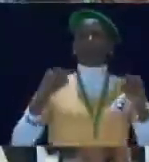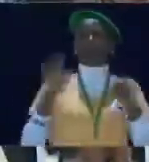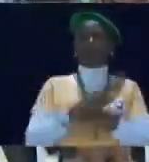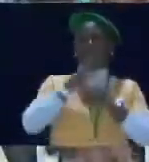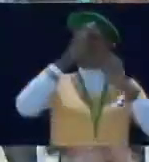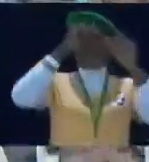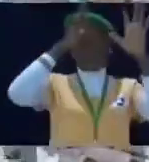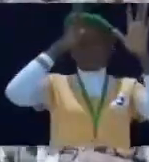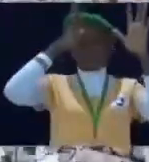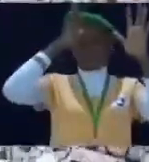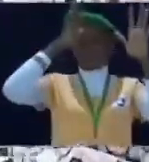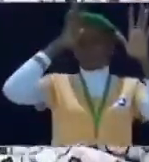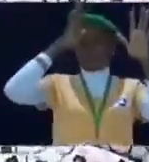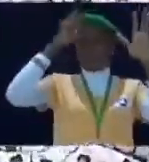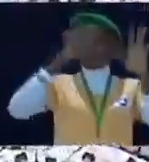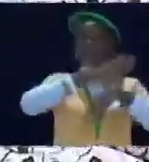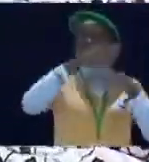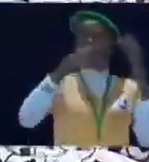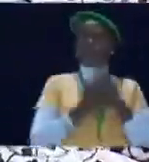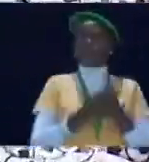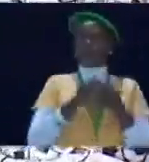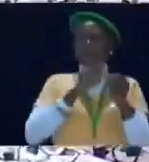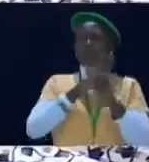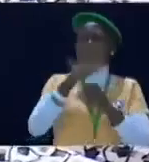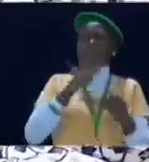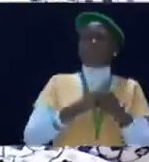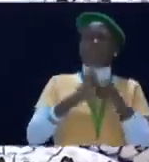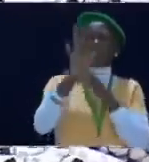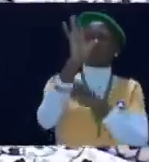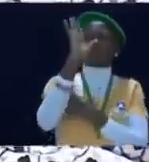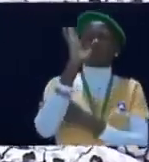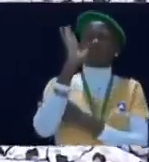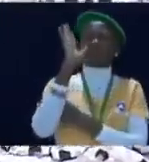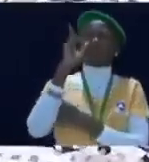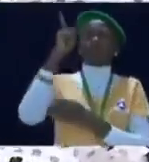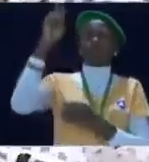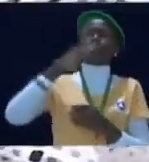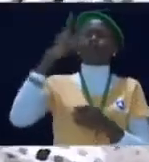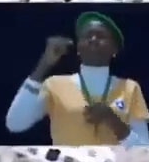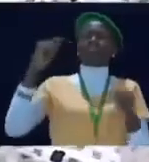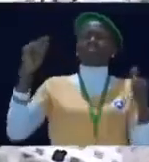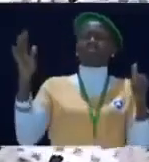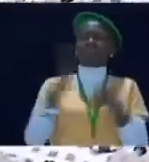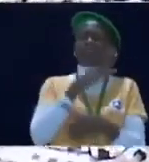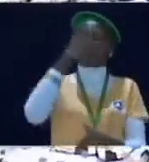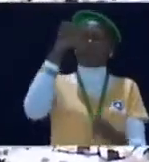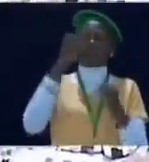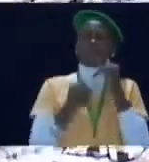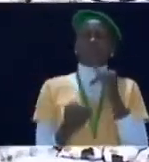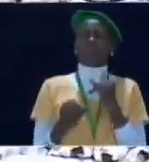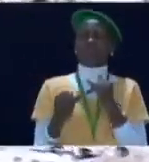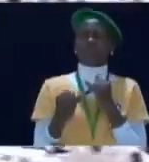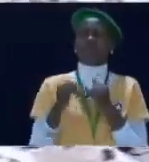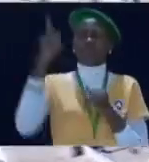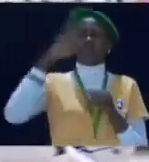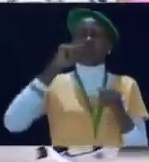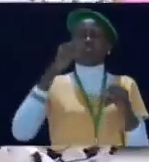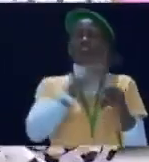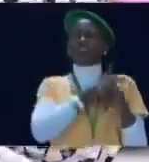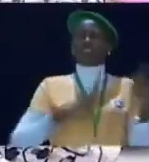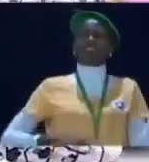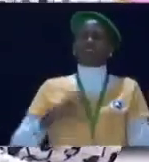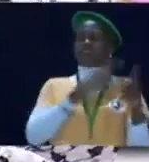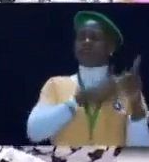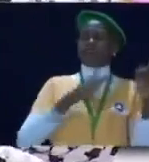Father, the all-sufficient God, you are the Alpha and Omega, you are the King